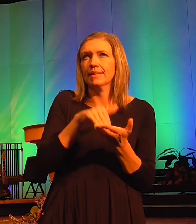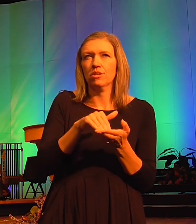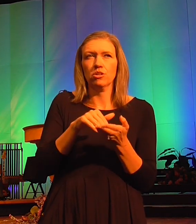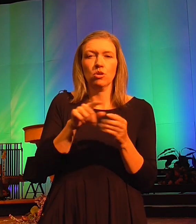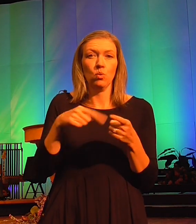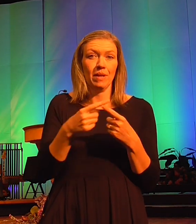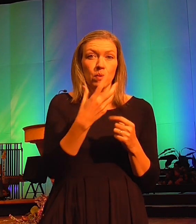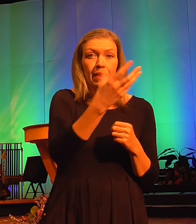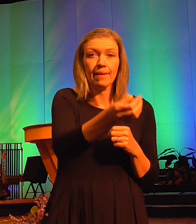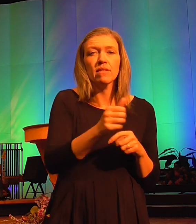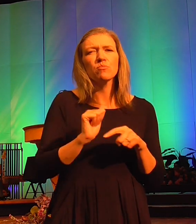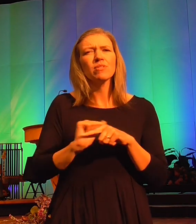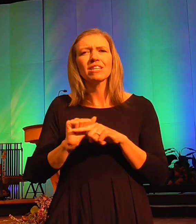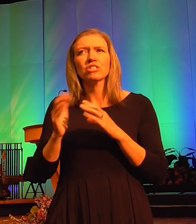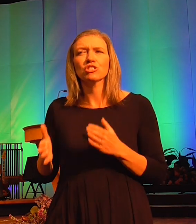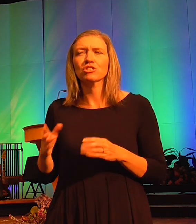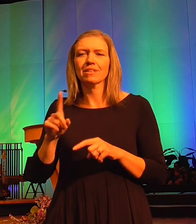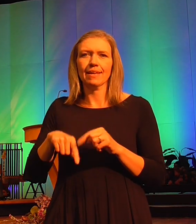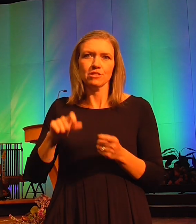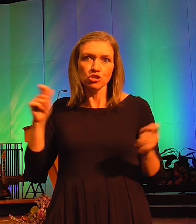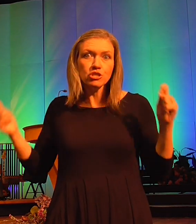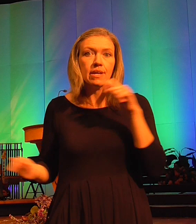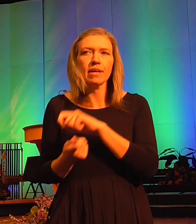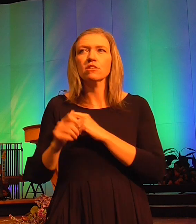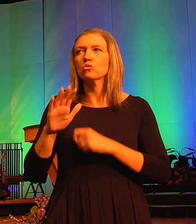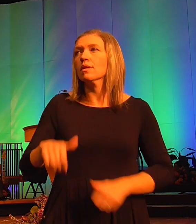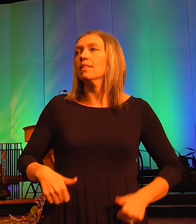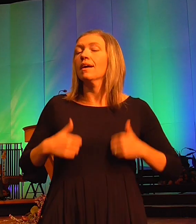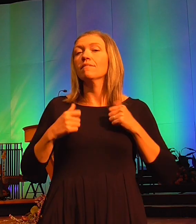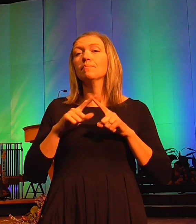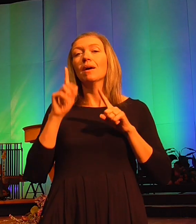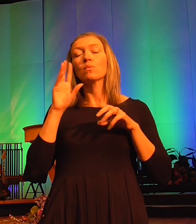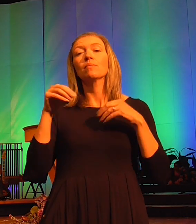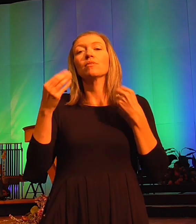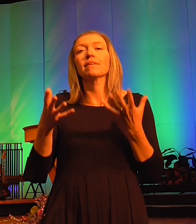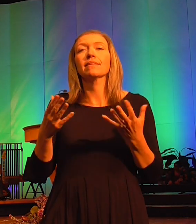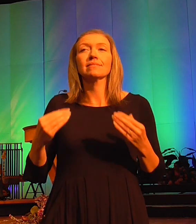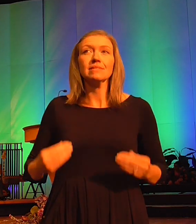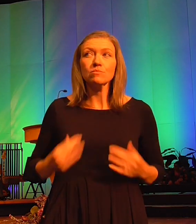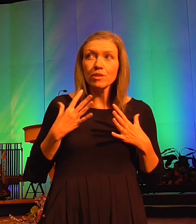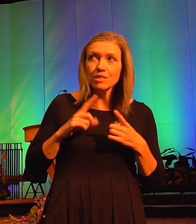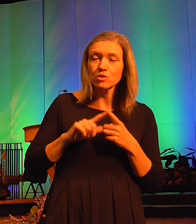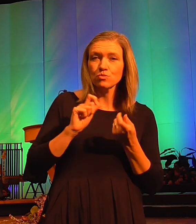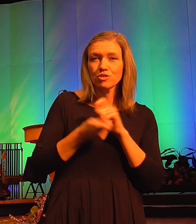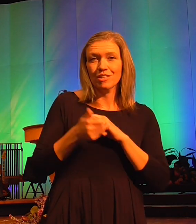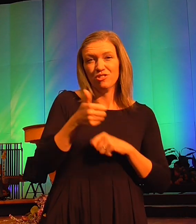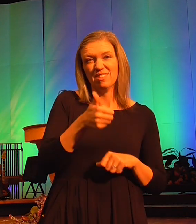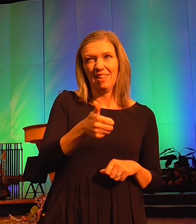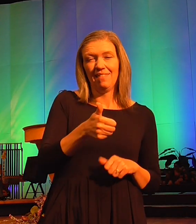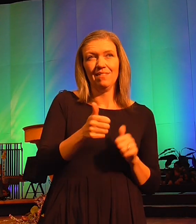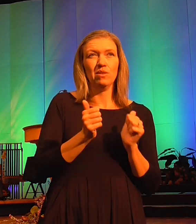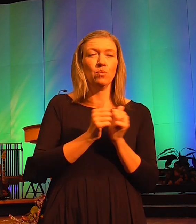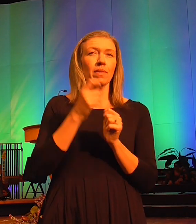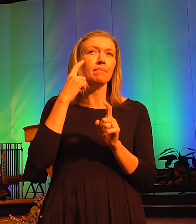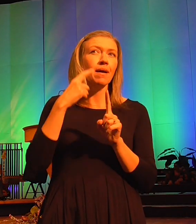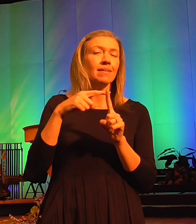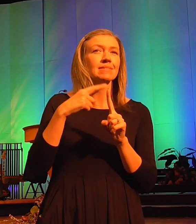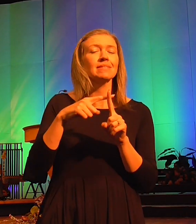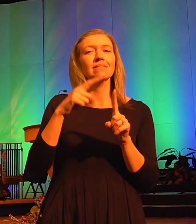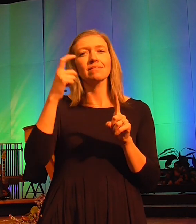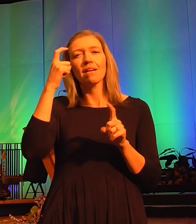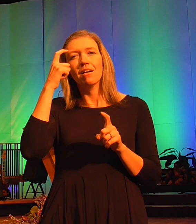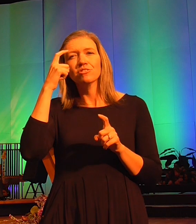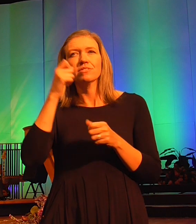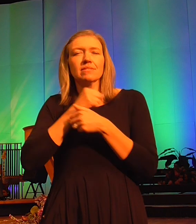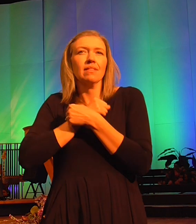a practitioner won't change your life, but they will give you all the inspiration you need to do that changing yourself with unconditional positive regard and a whole